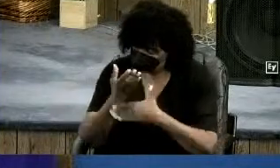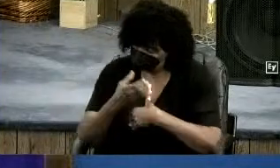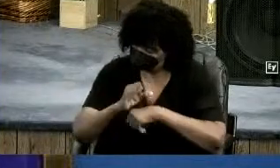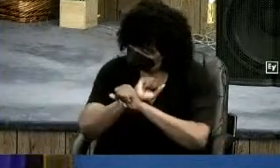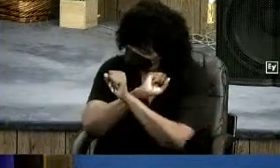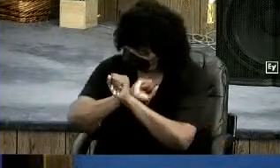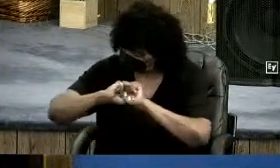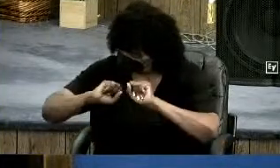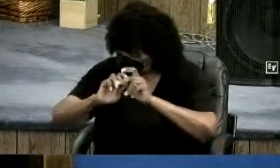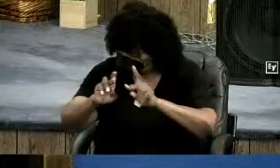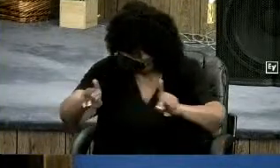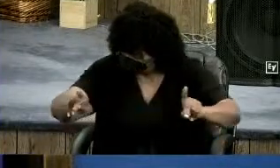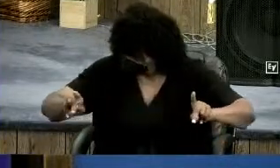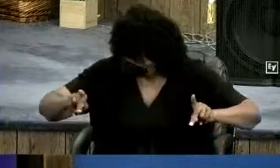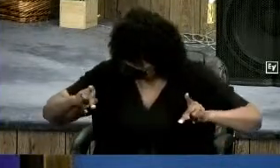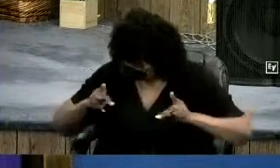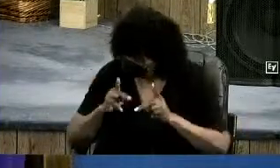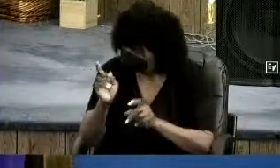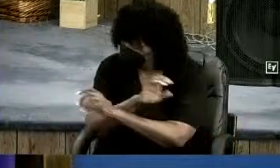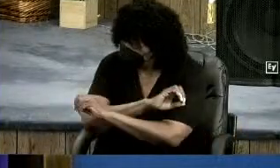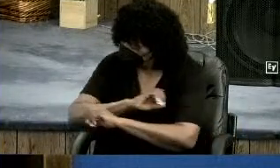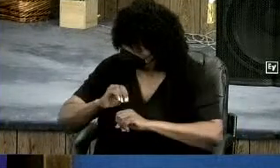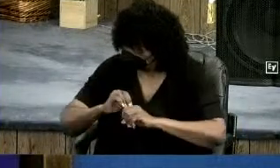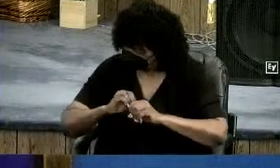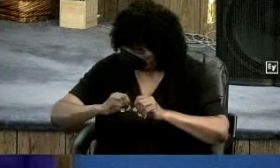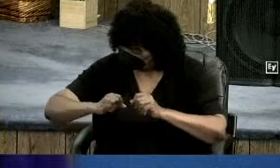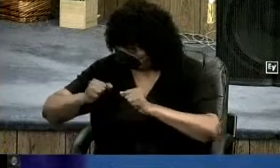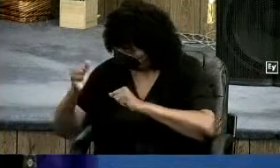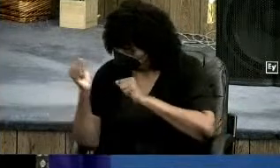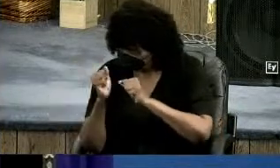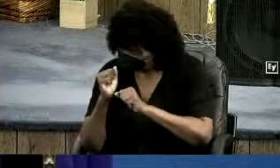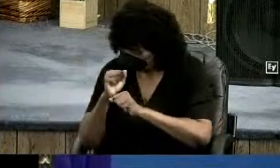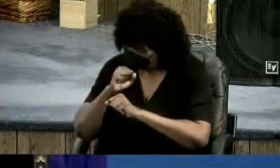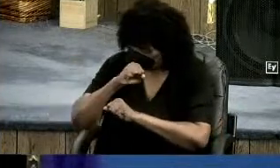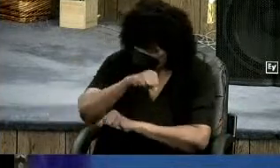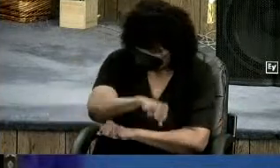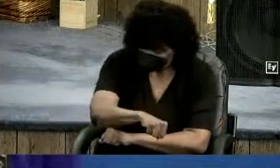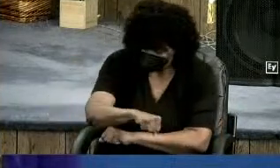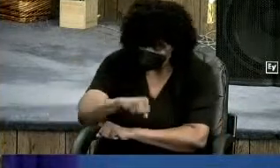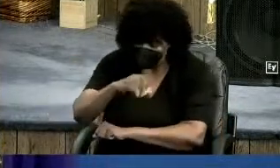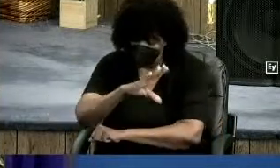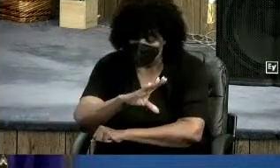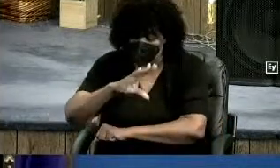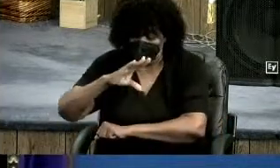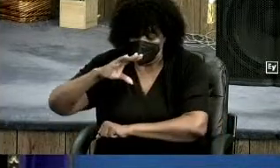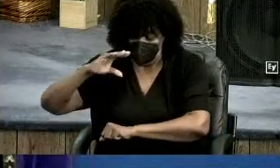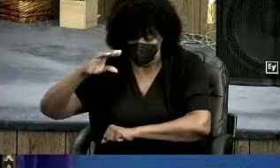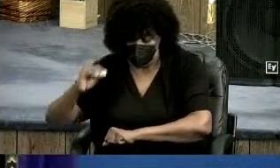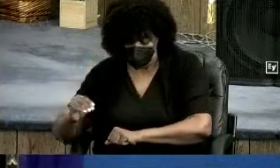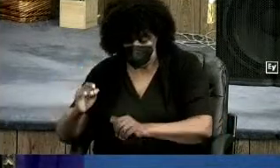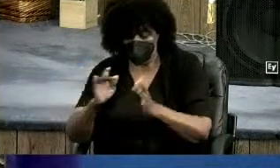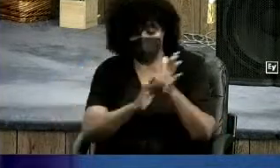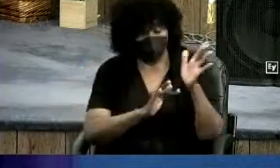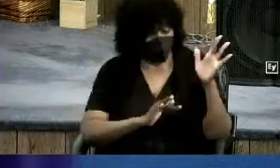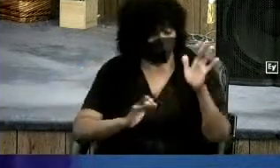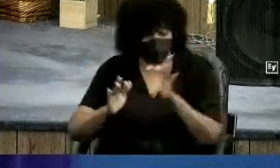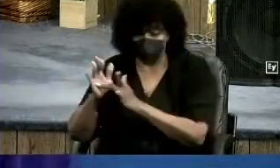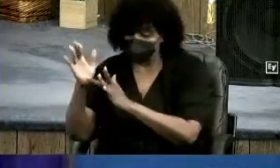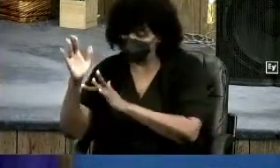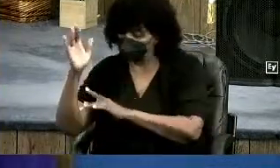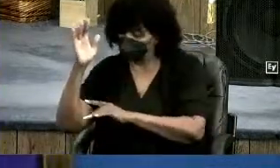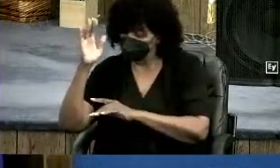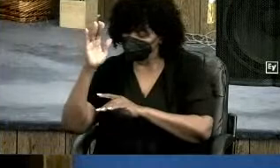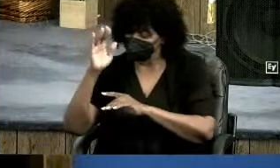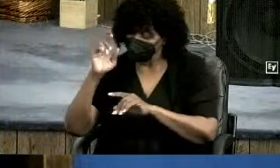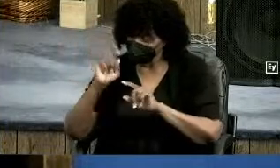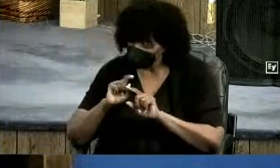place. No weapon could touch him because Jesus had already overcame the devil and his fallen angels, but he couldn't help but look on the